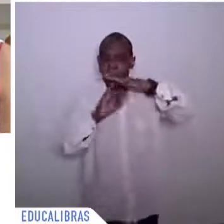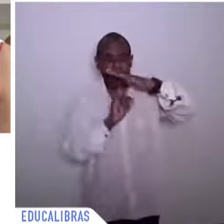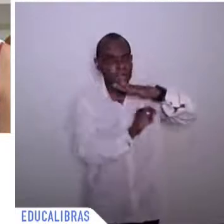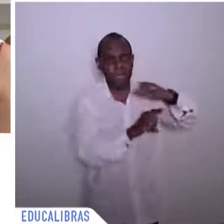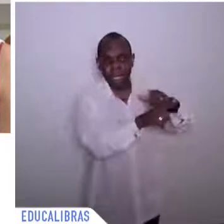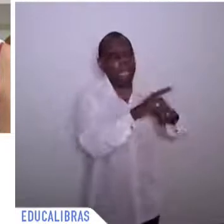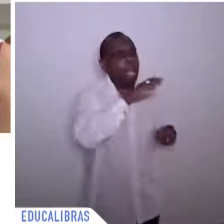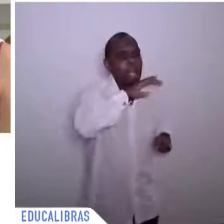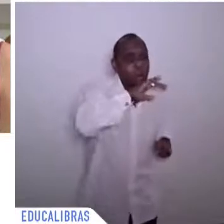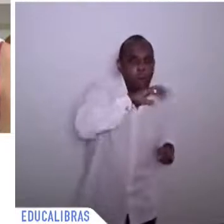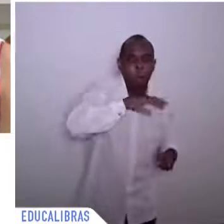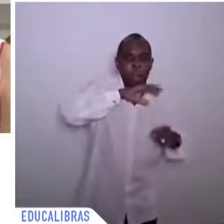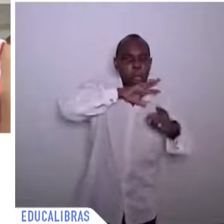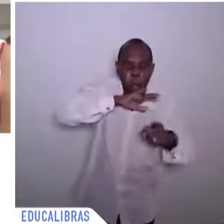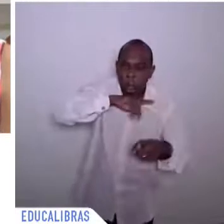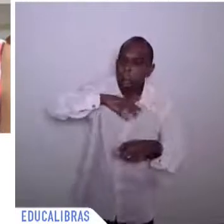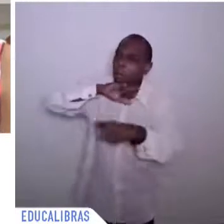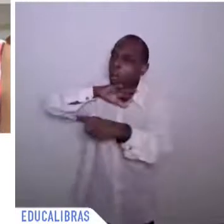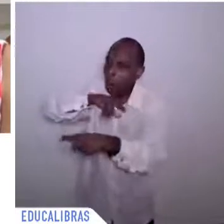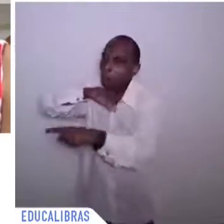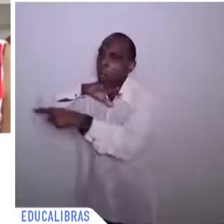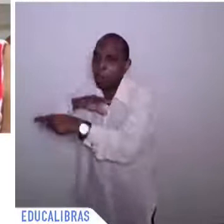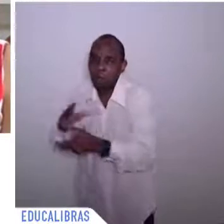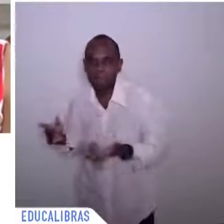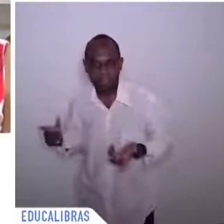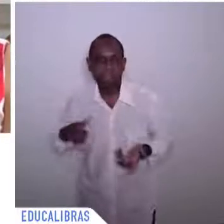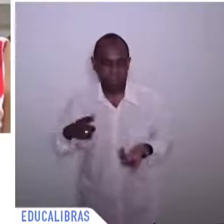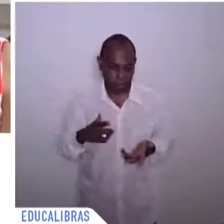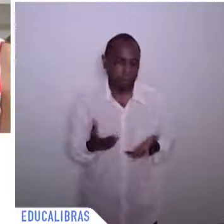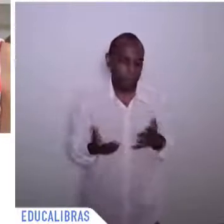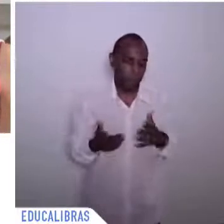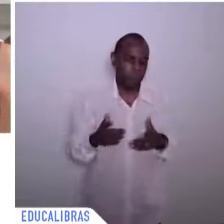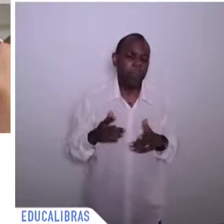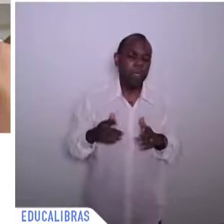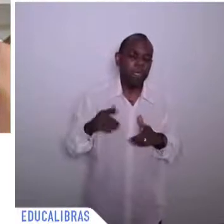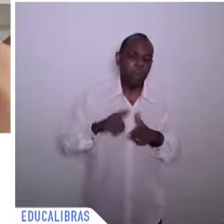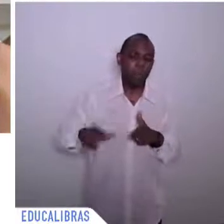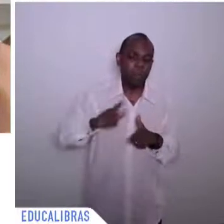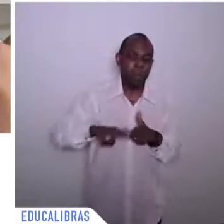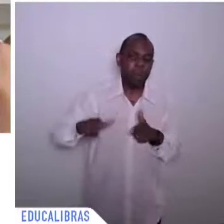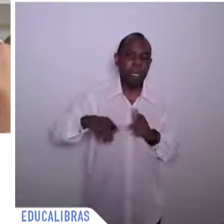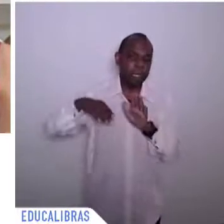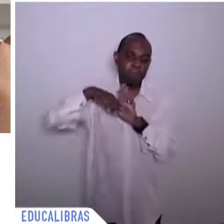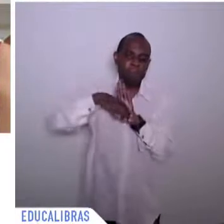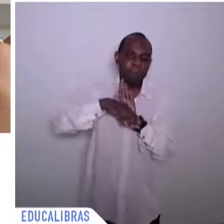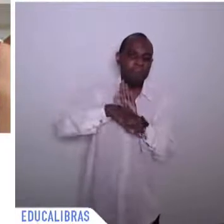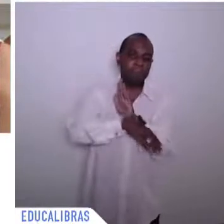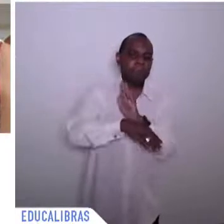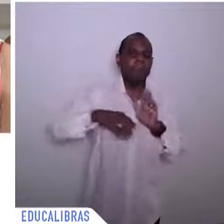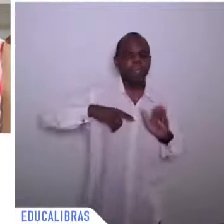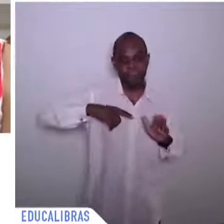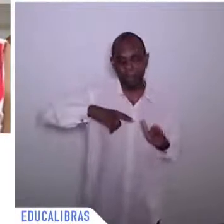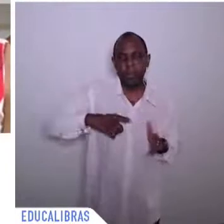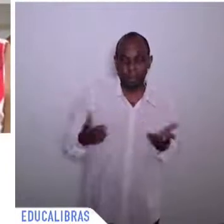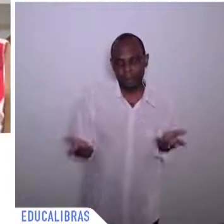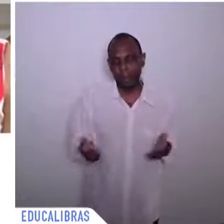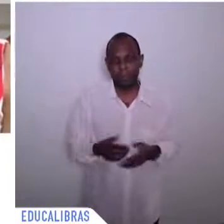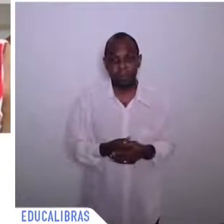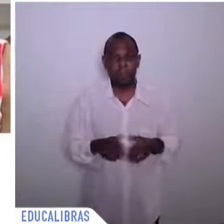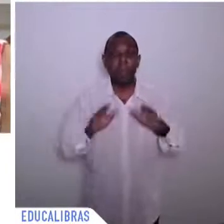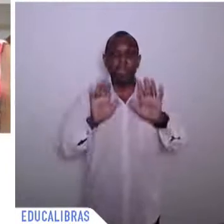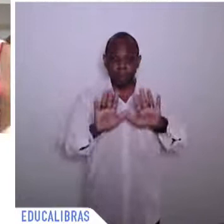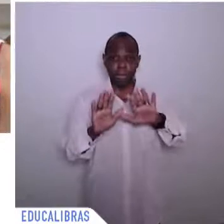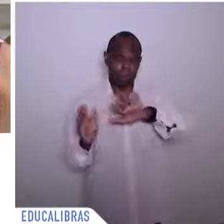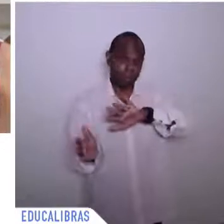press, but there's a criticism related to the legitimacy of the institutions, the epistemic crisis we're